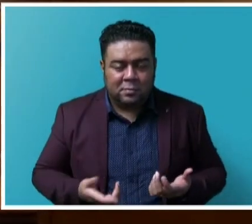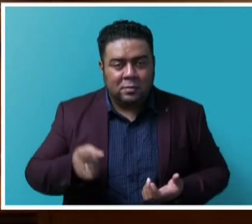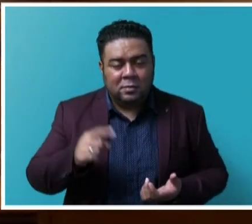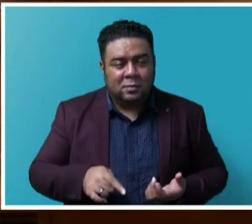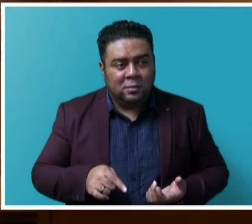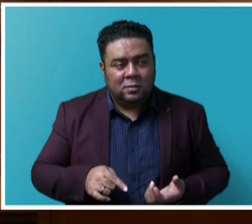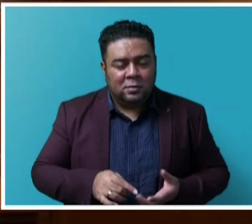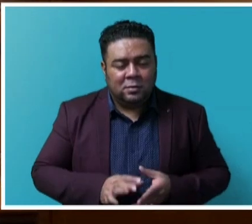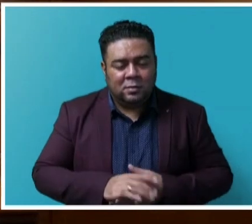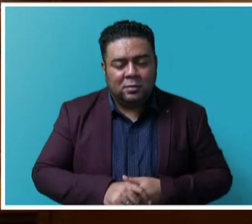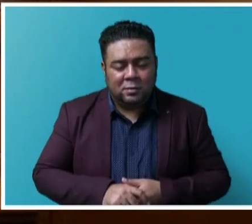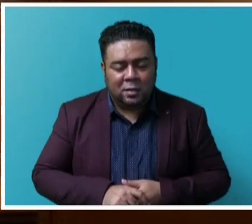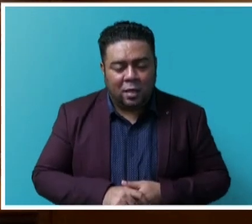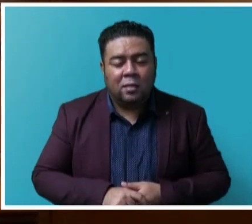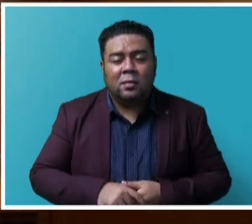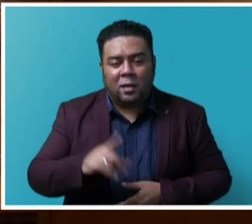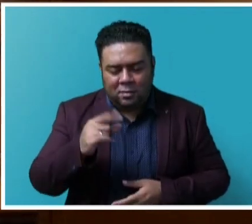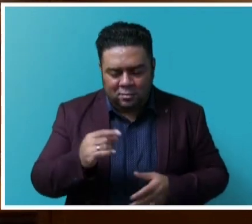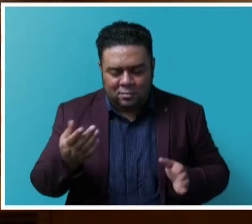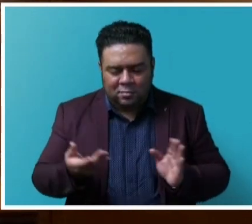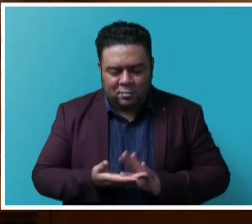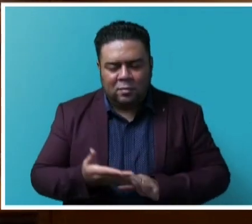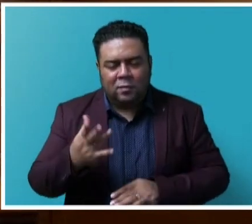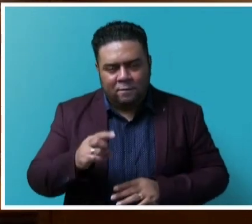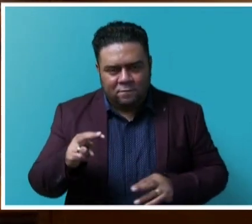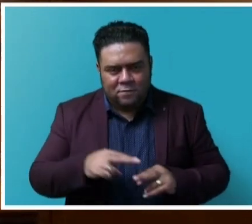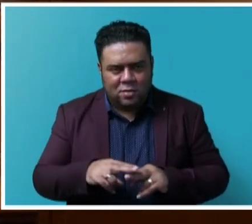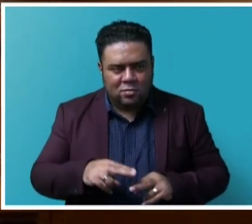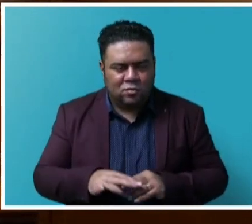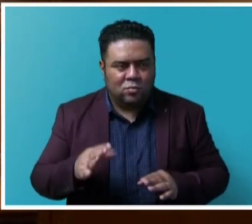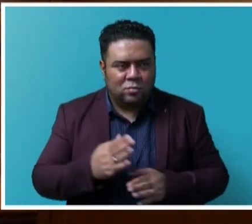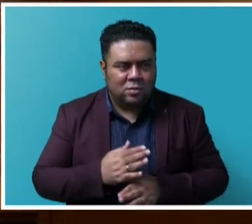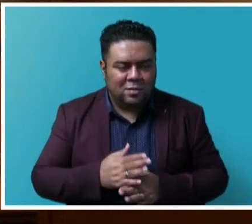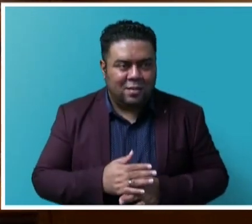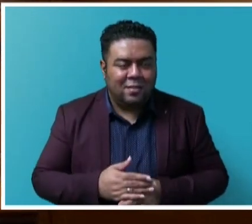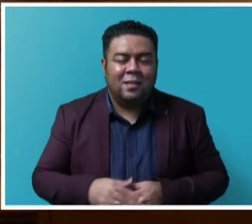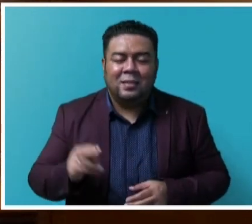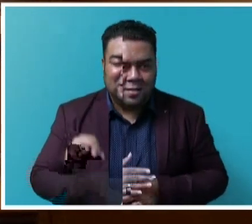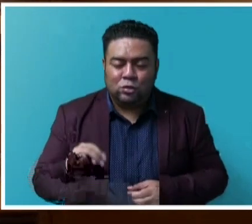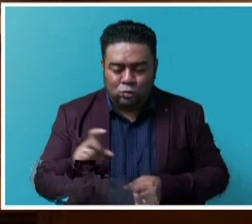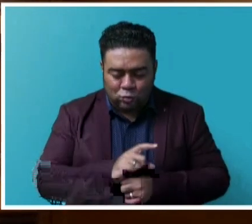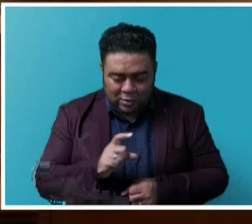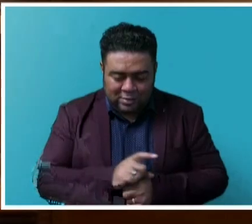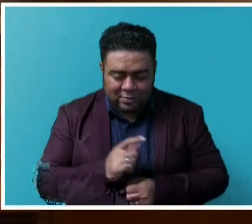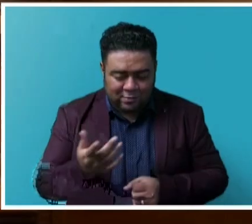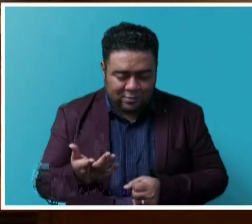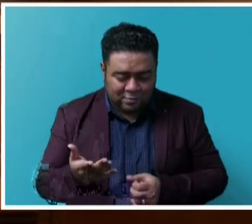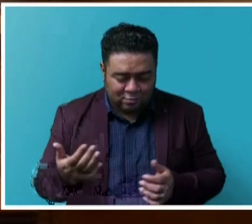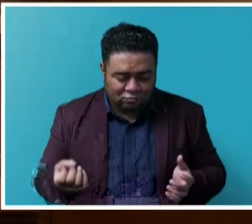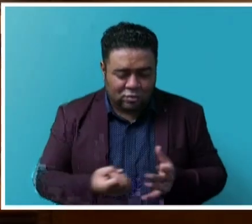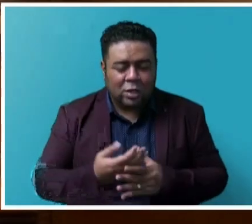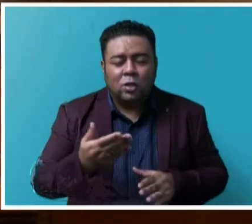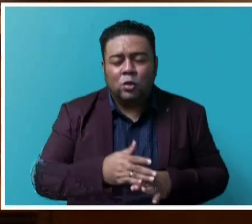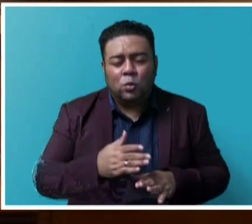premise that undergirds Fiji's agency that leads to creative innovation and new